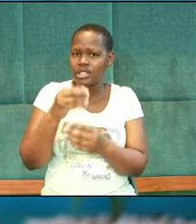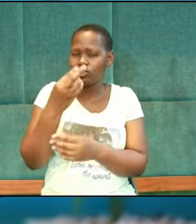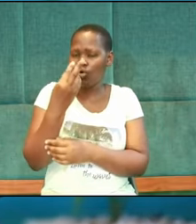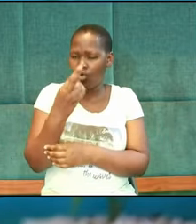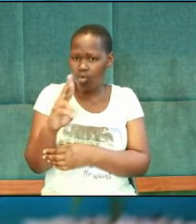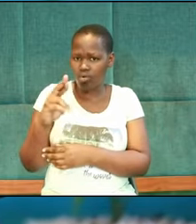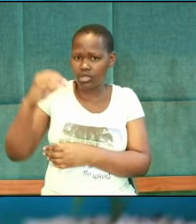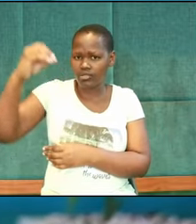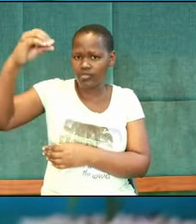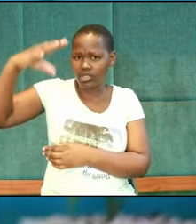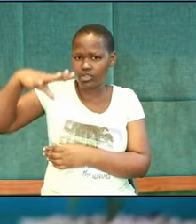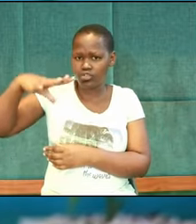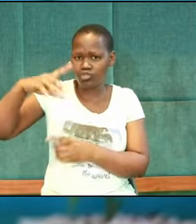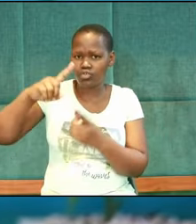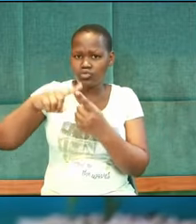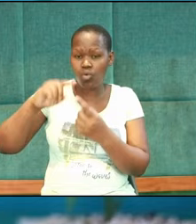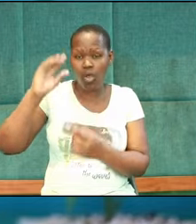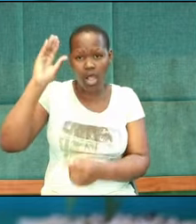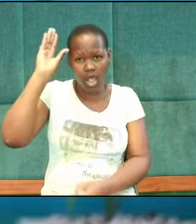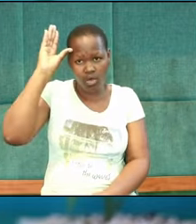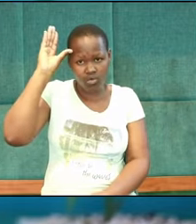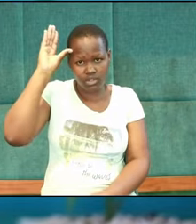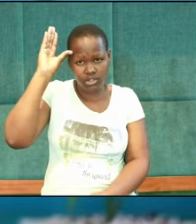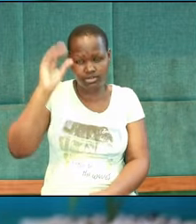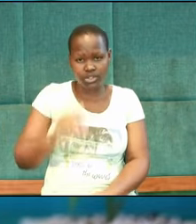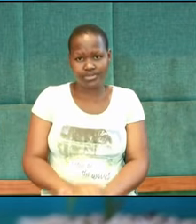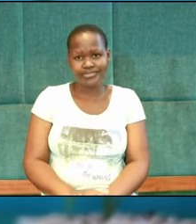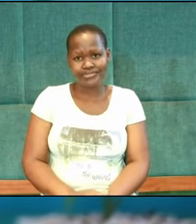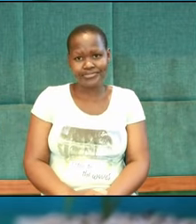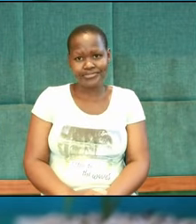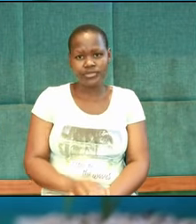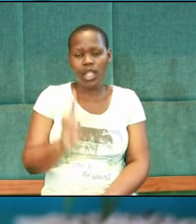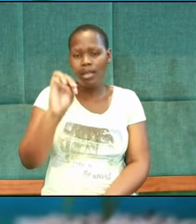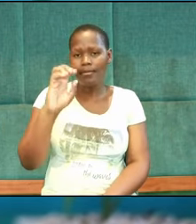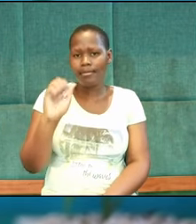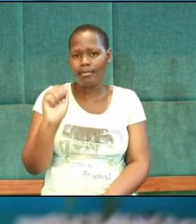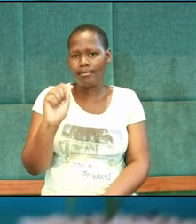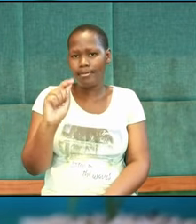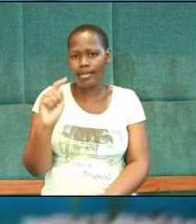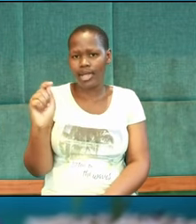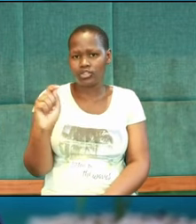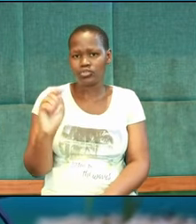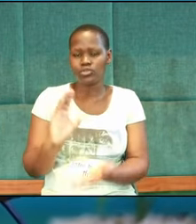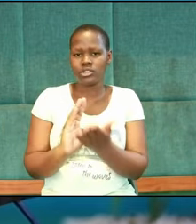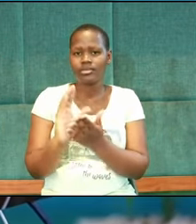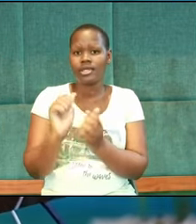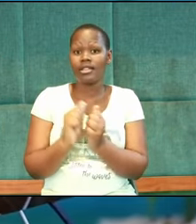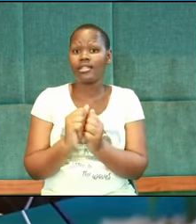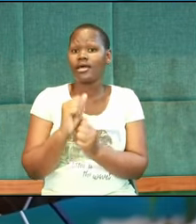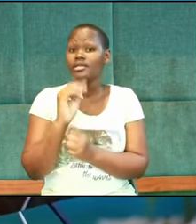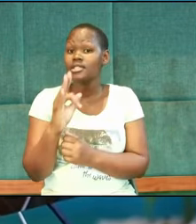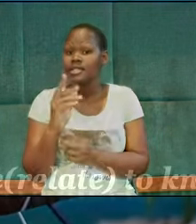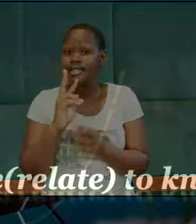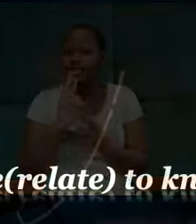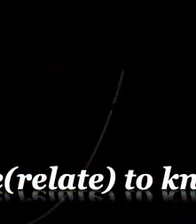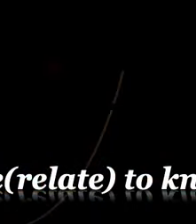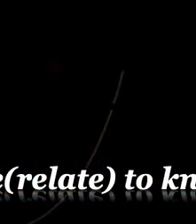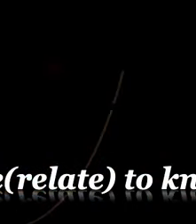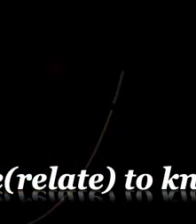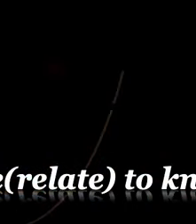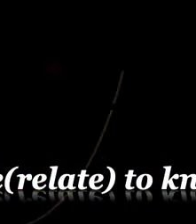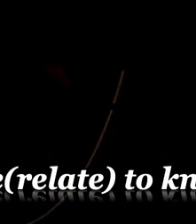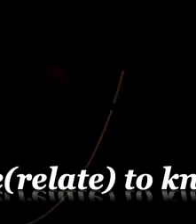revelation into a concept. Knowledge. Matthew 13, verse 11, he replied, because